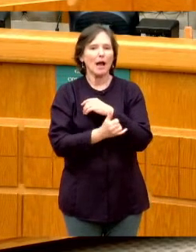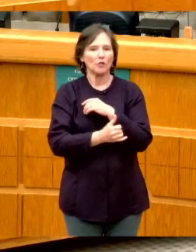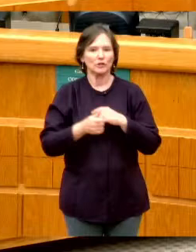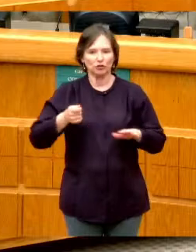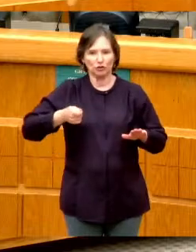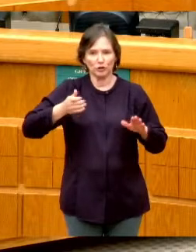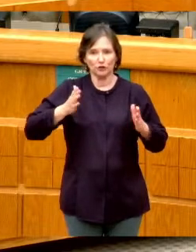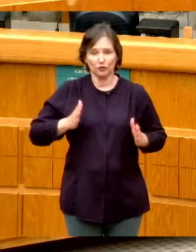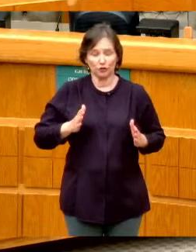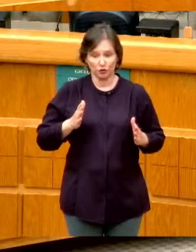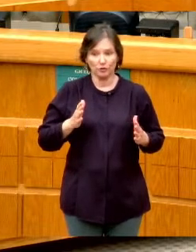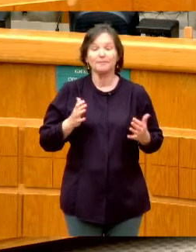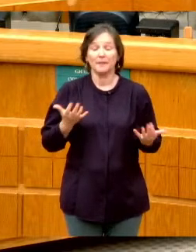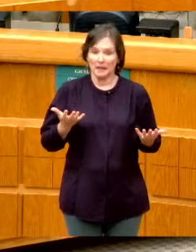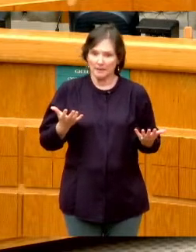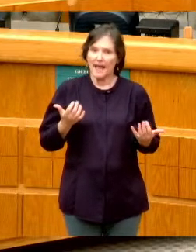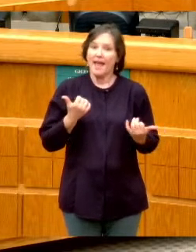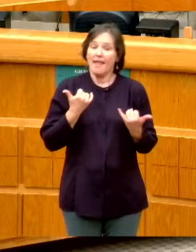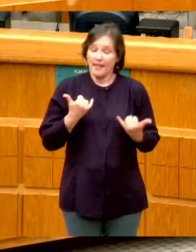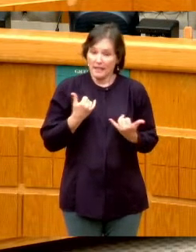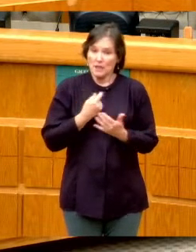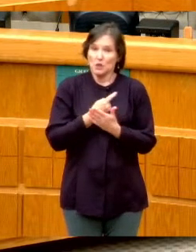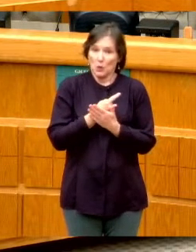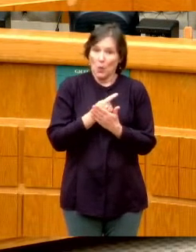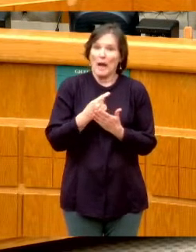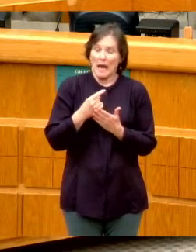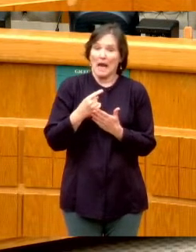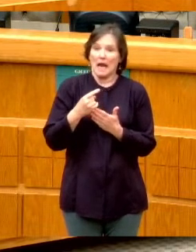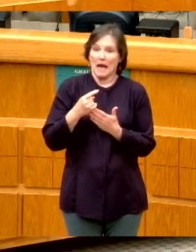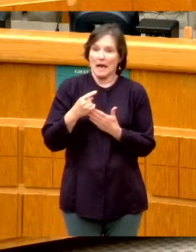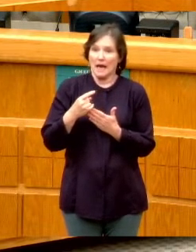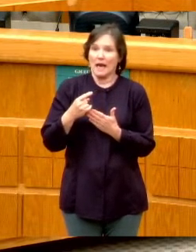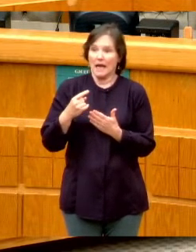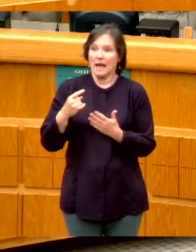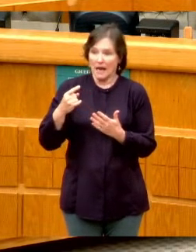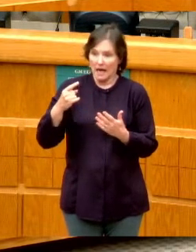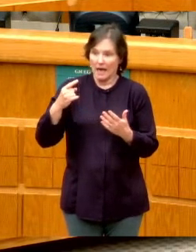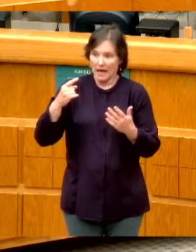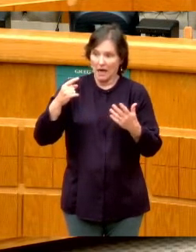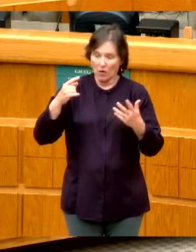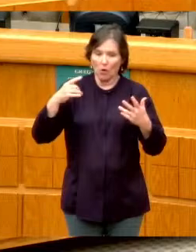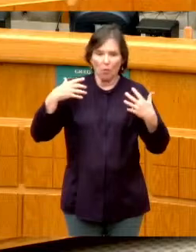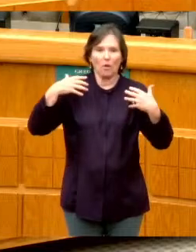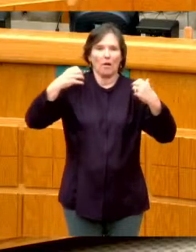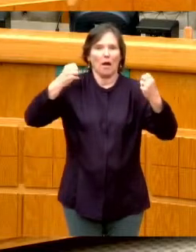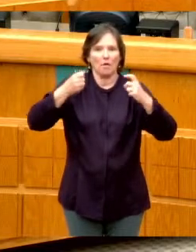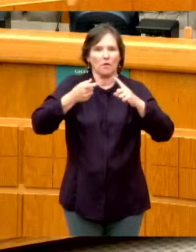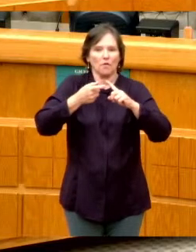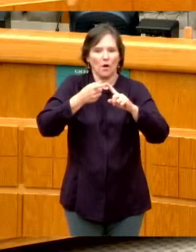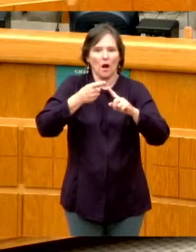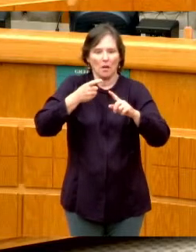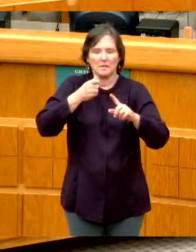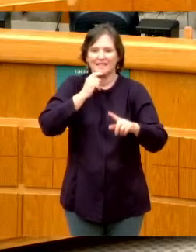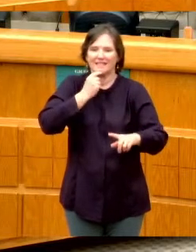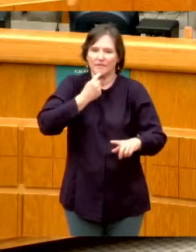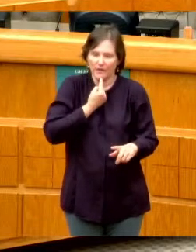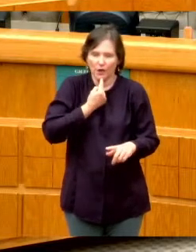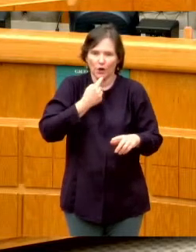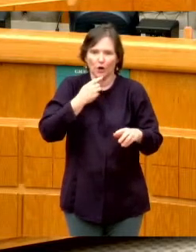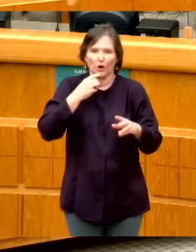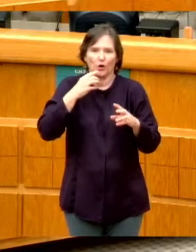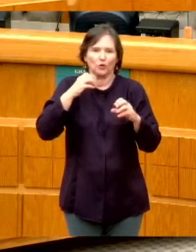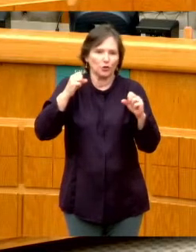this week we are coming out of the severe winter weather disaster, and we had an urgent need to get our